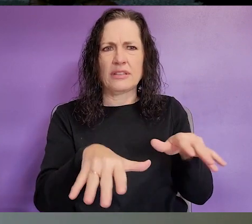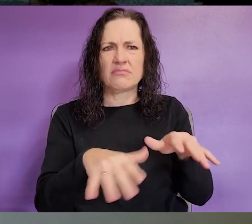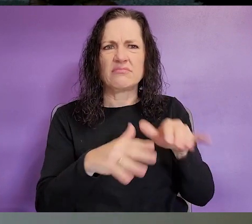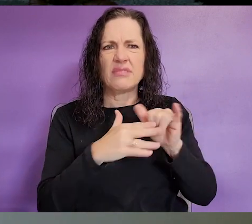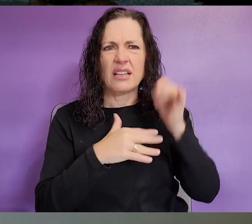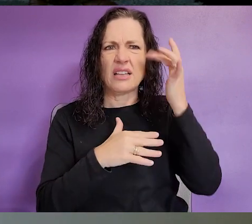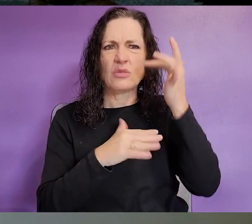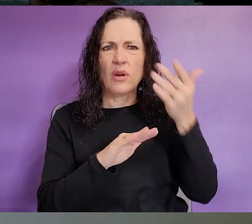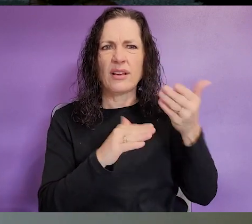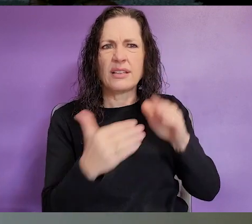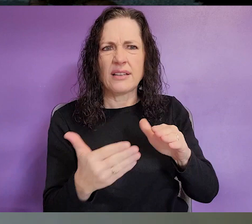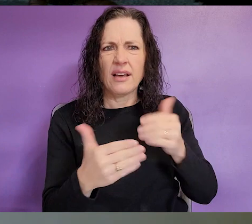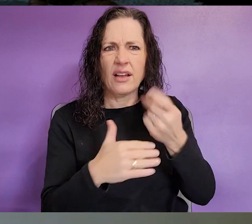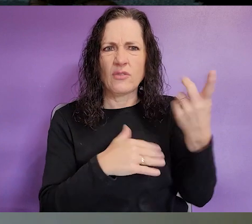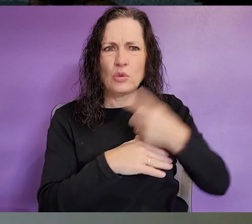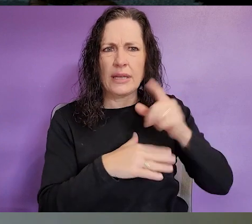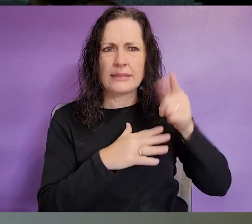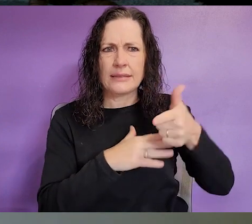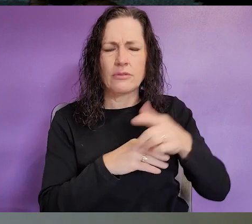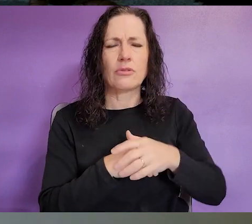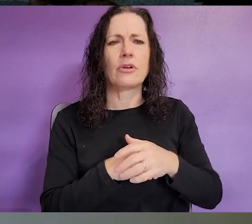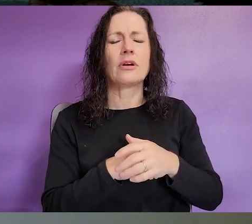infection.